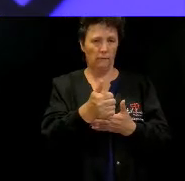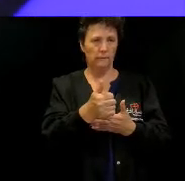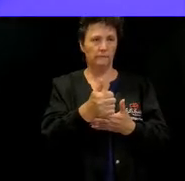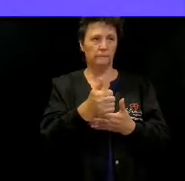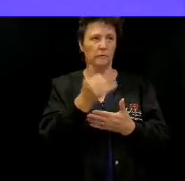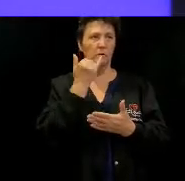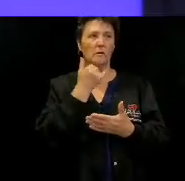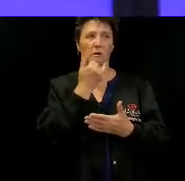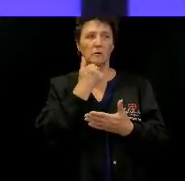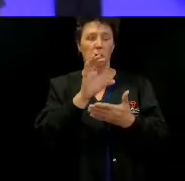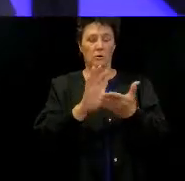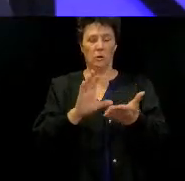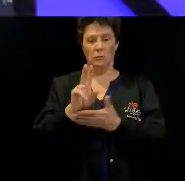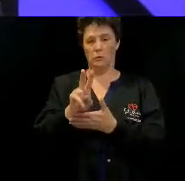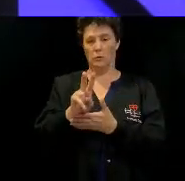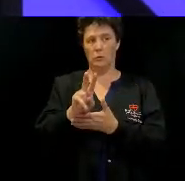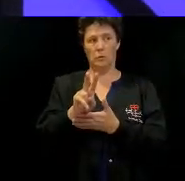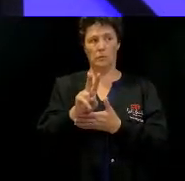Isaiah chapter 2.